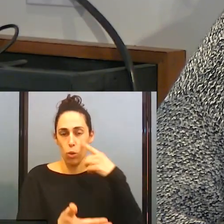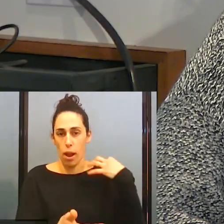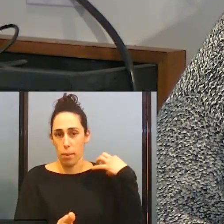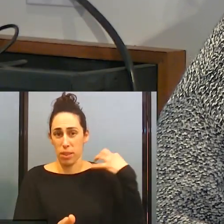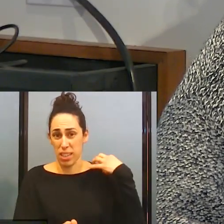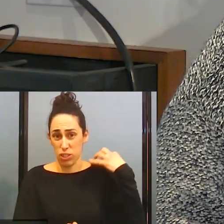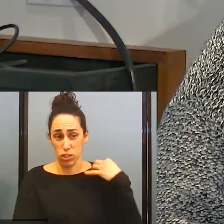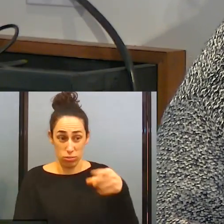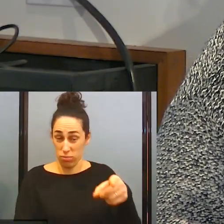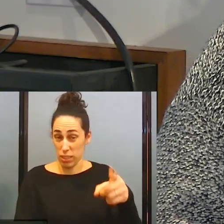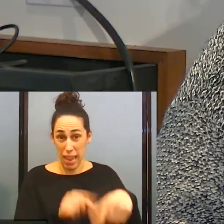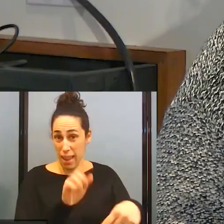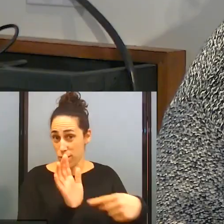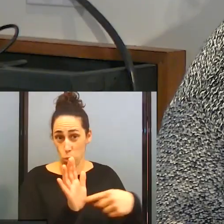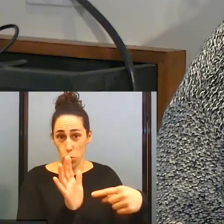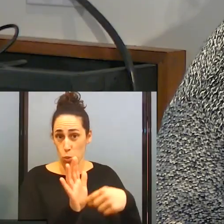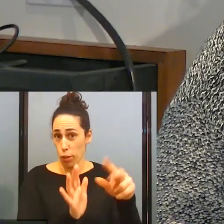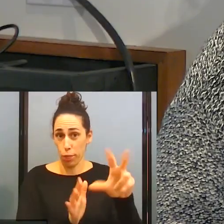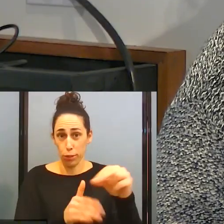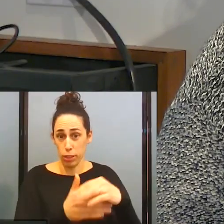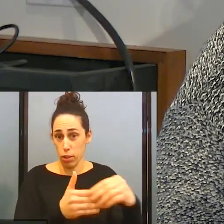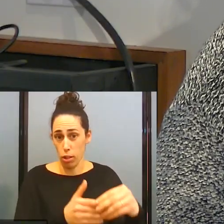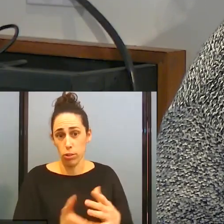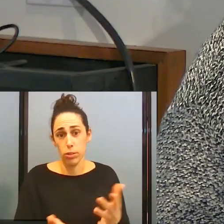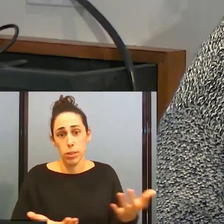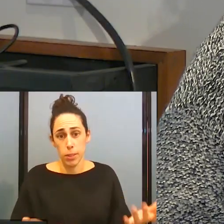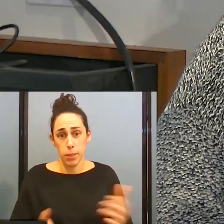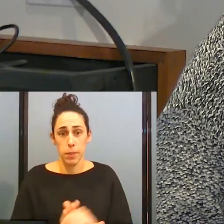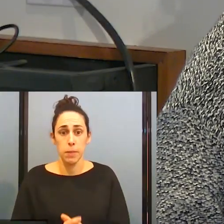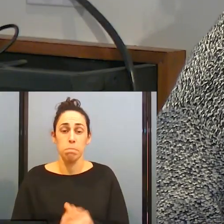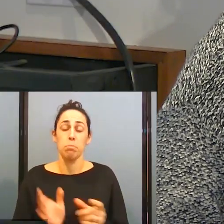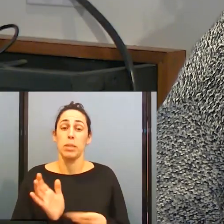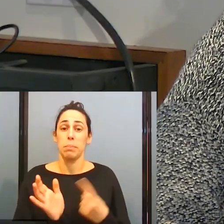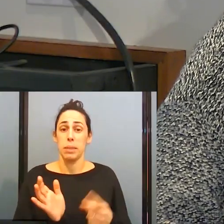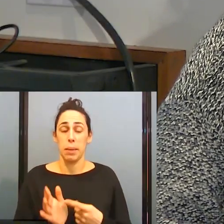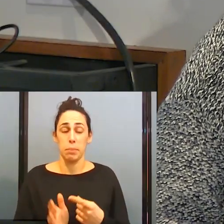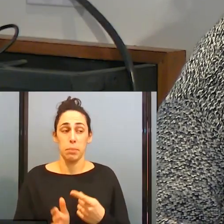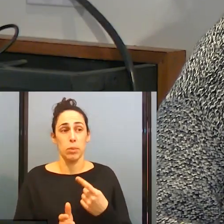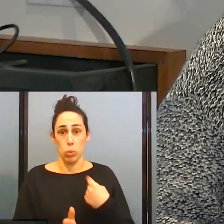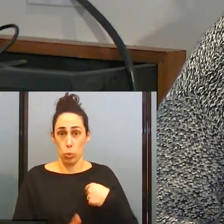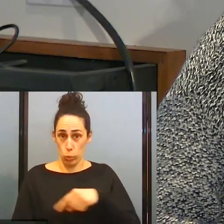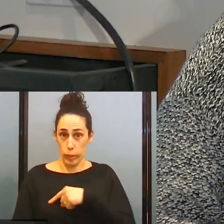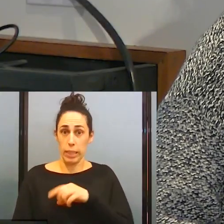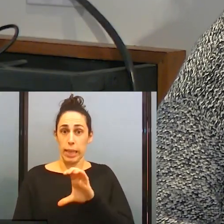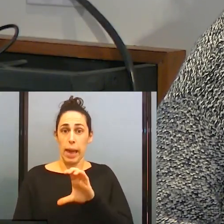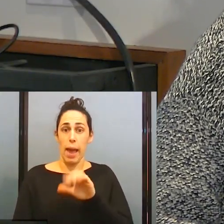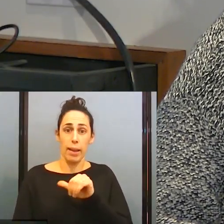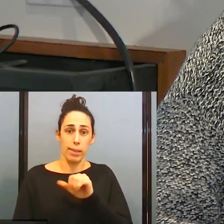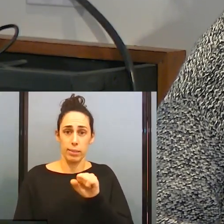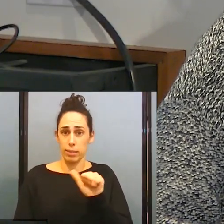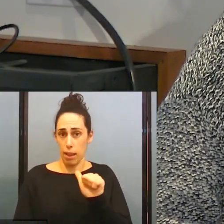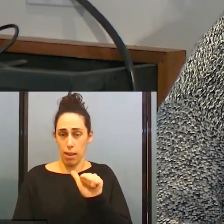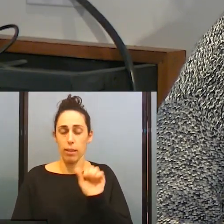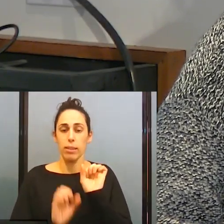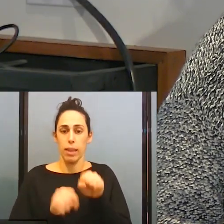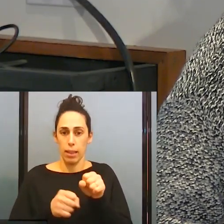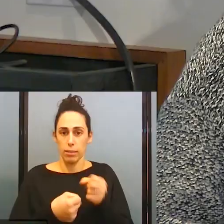CASA sometimes is able to come up with money to support our clients. There are